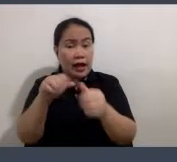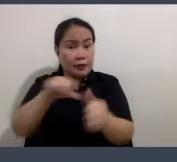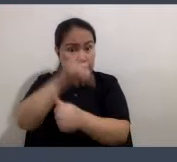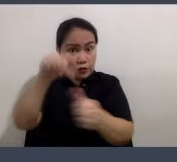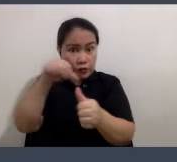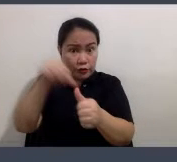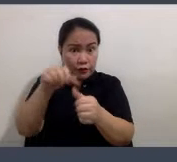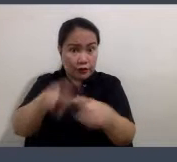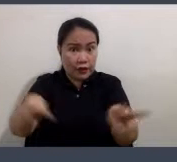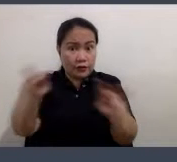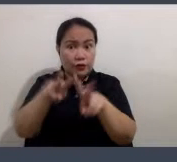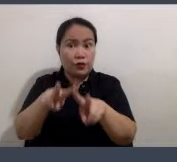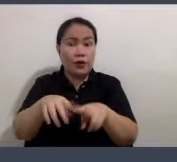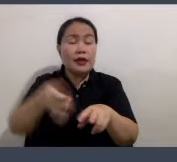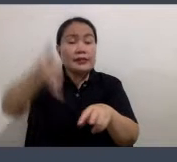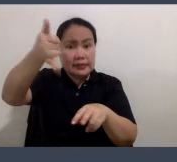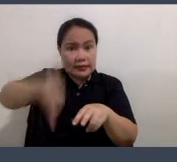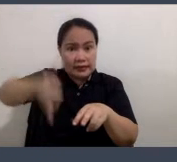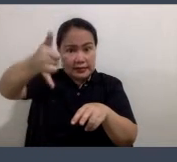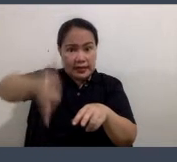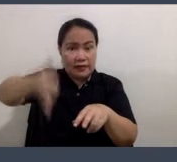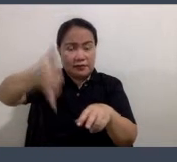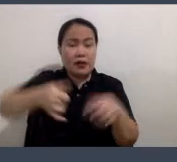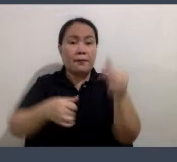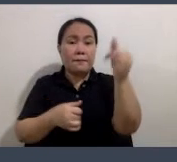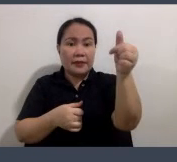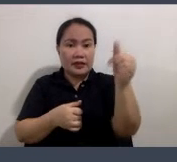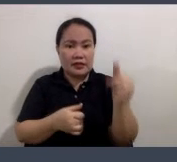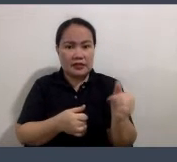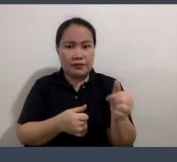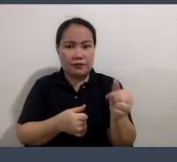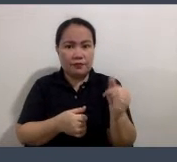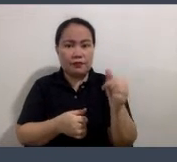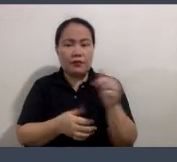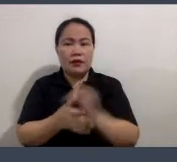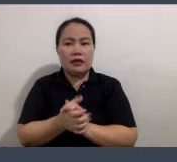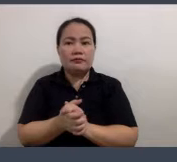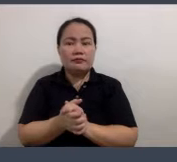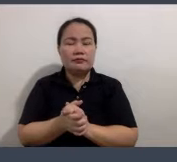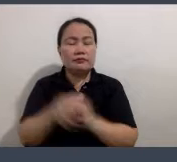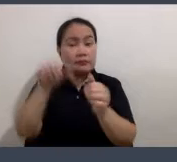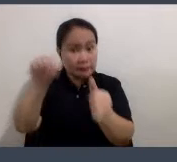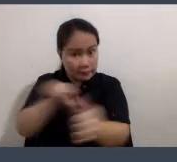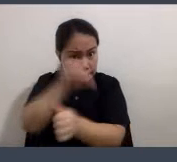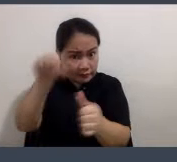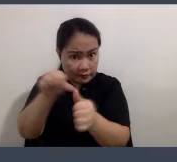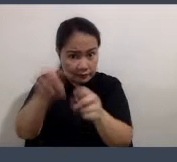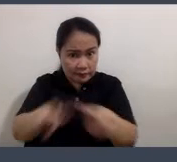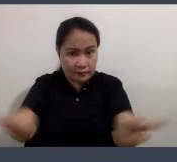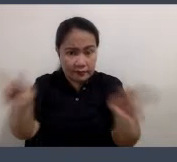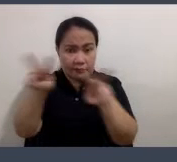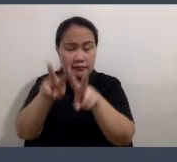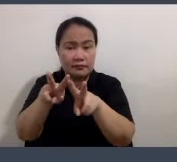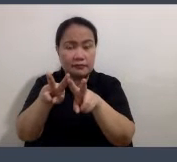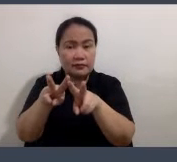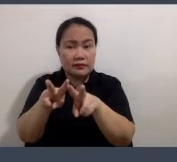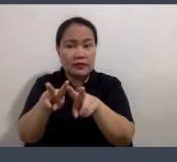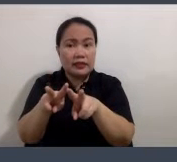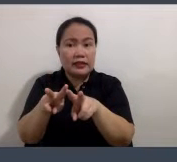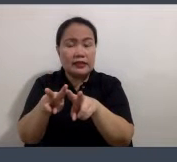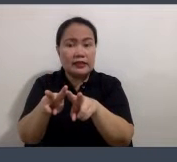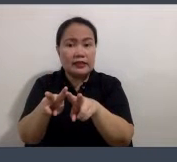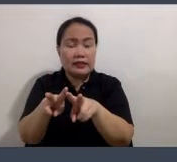and negative 4, pareho lang silang positive because absolute value is referring